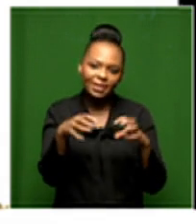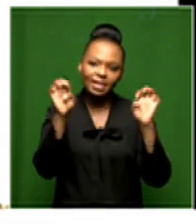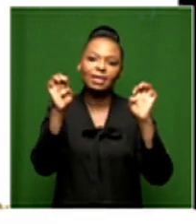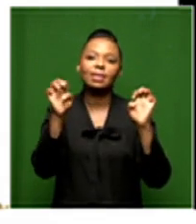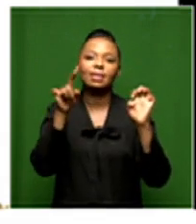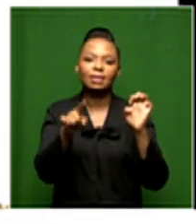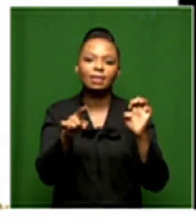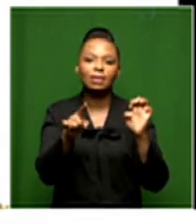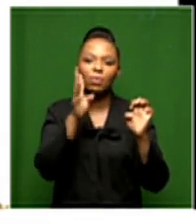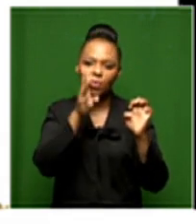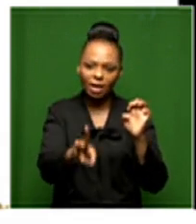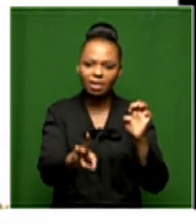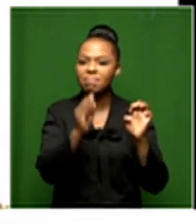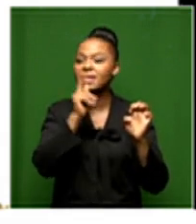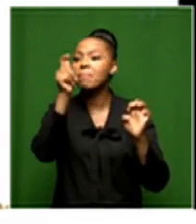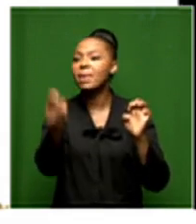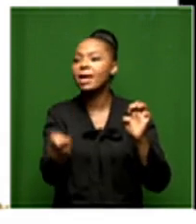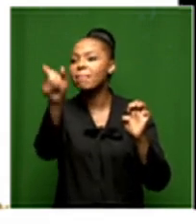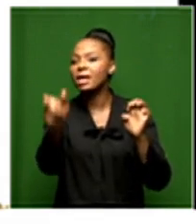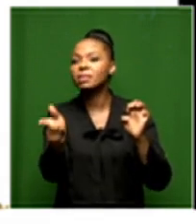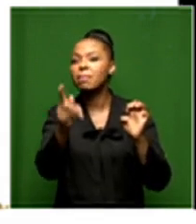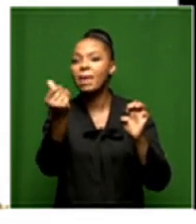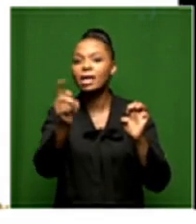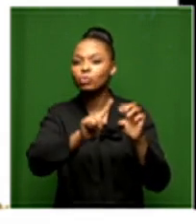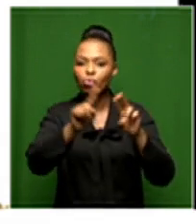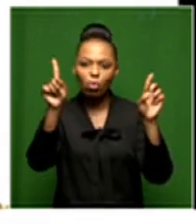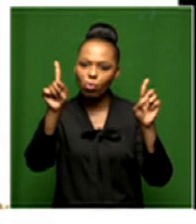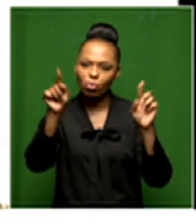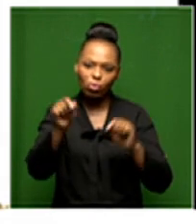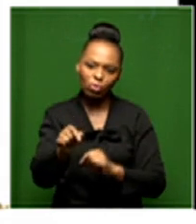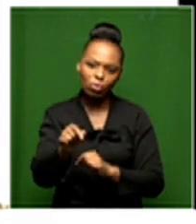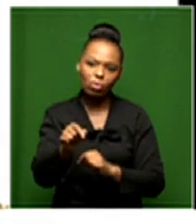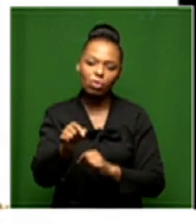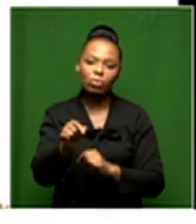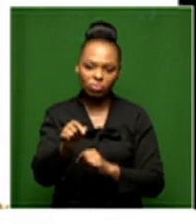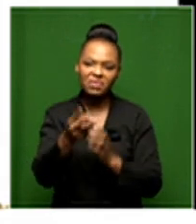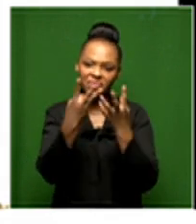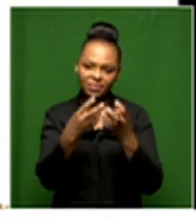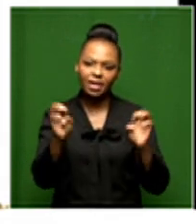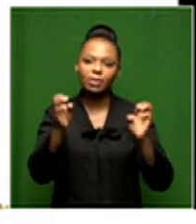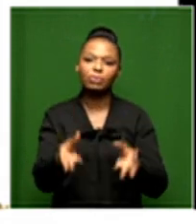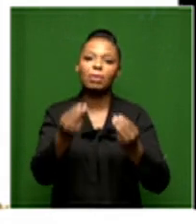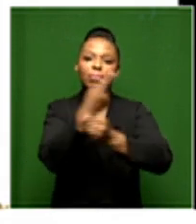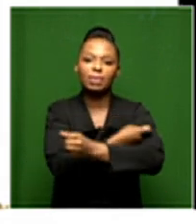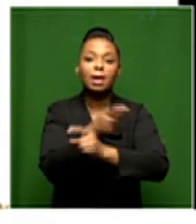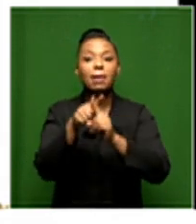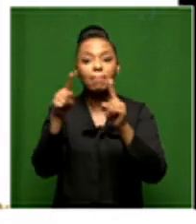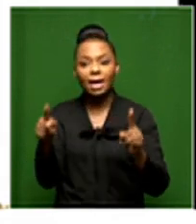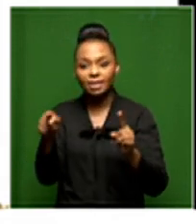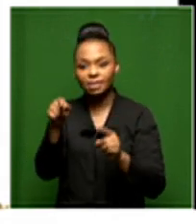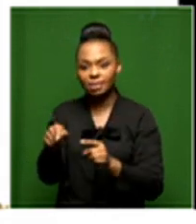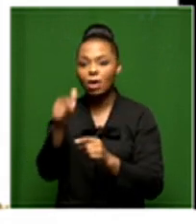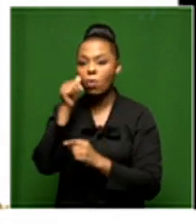of care, meaning you don't need to pay anybody any money in order to receive the vaccine. On the medical scheme side of things,